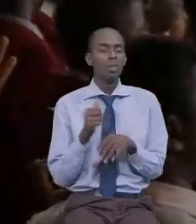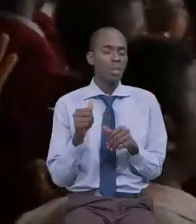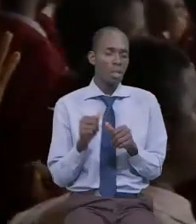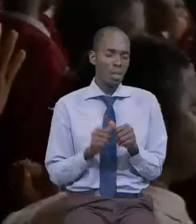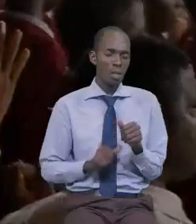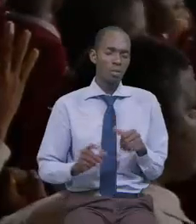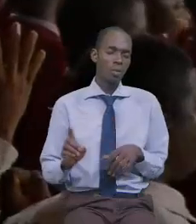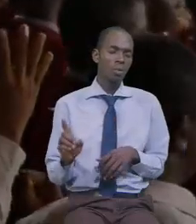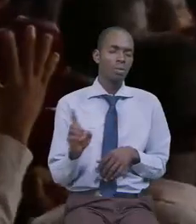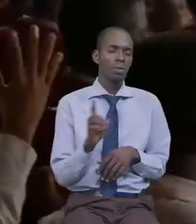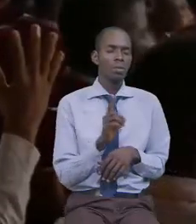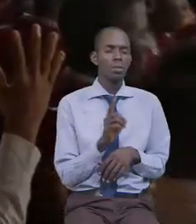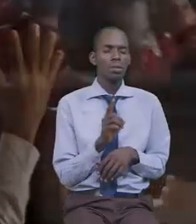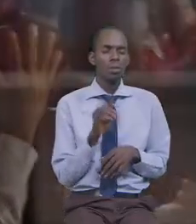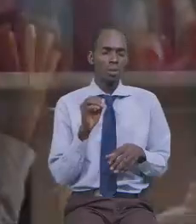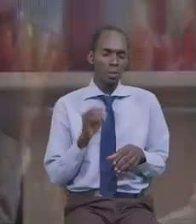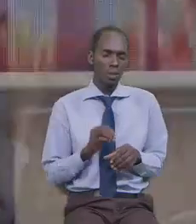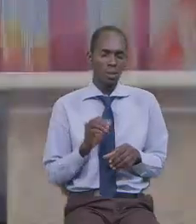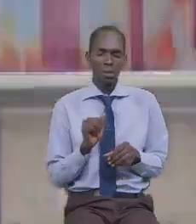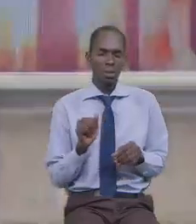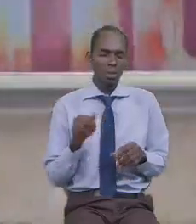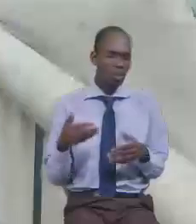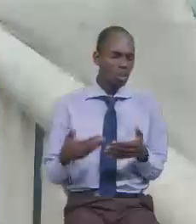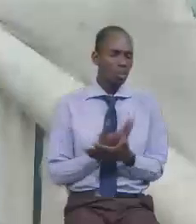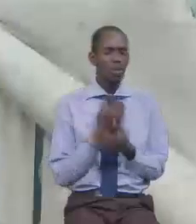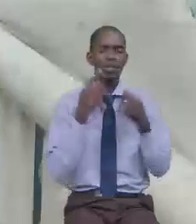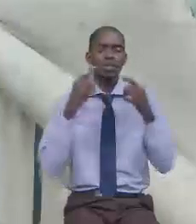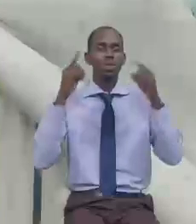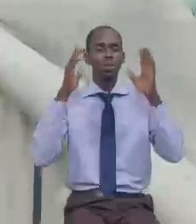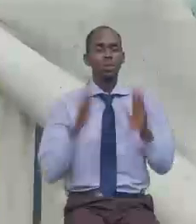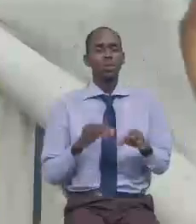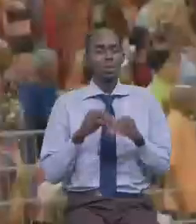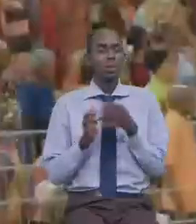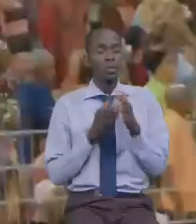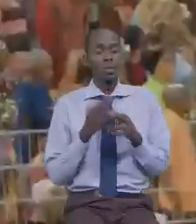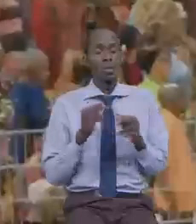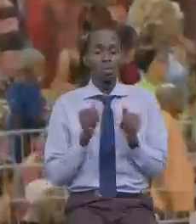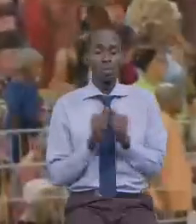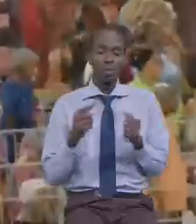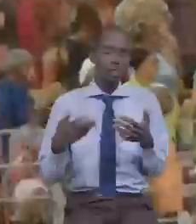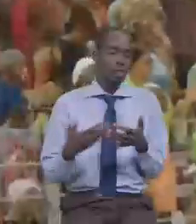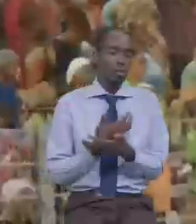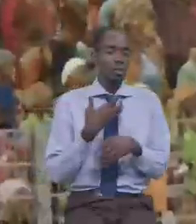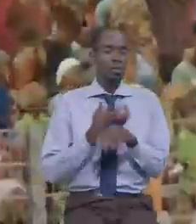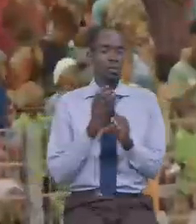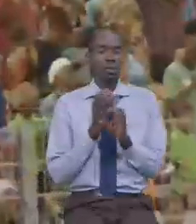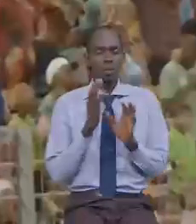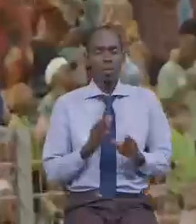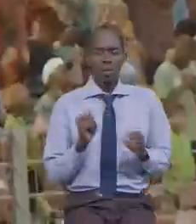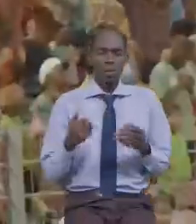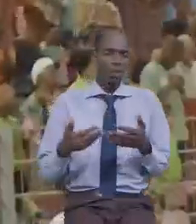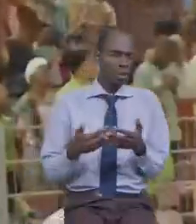everyone a new achiever, with a new creature, and a new nature, and a